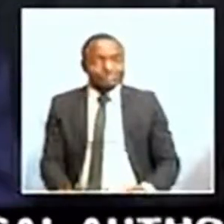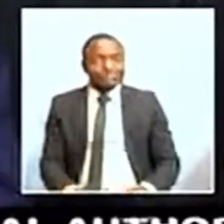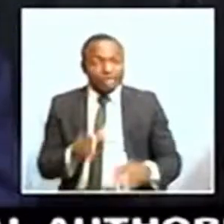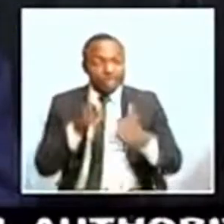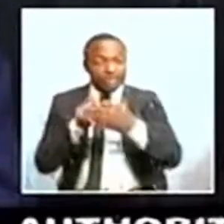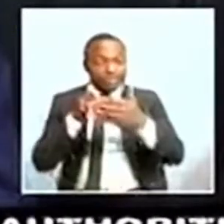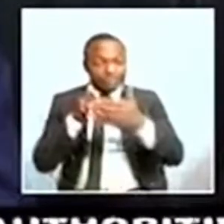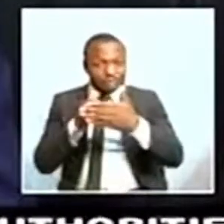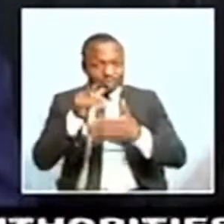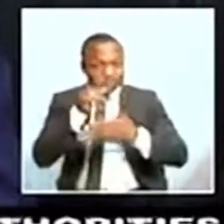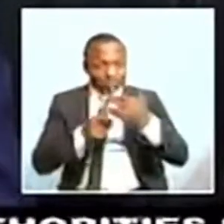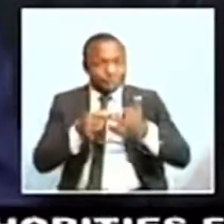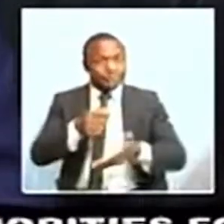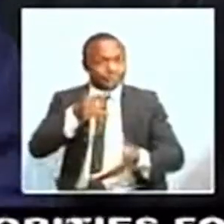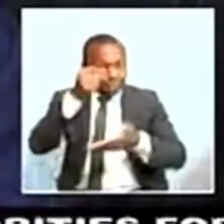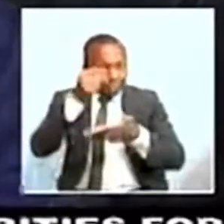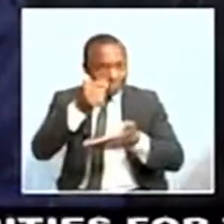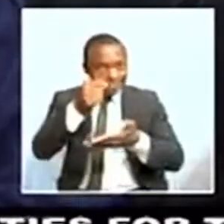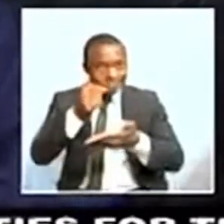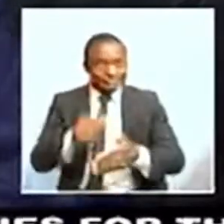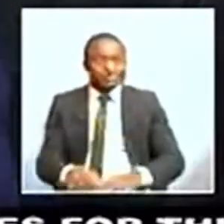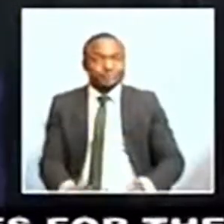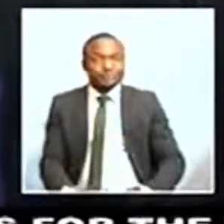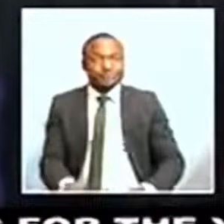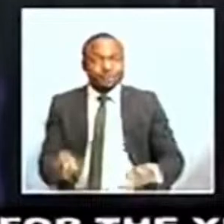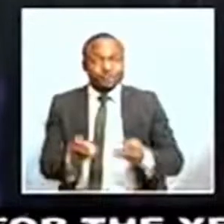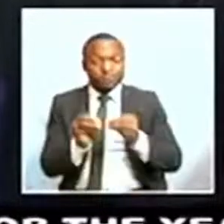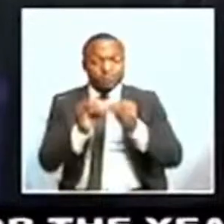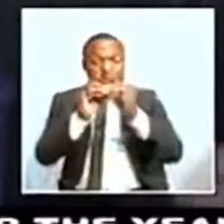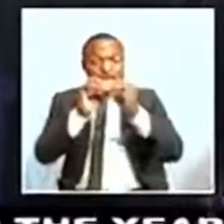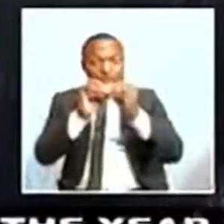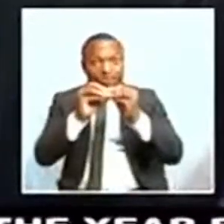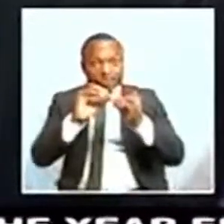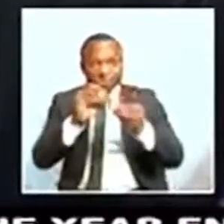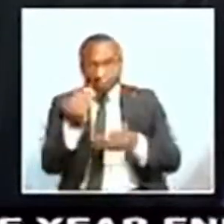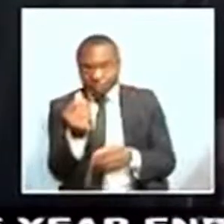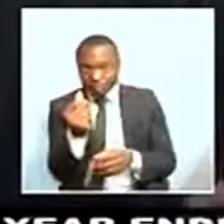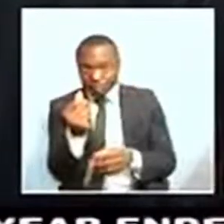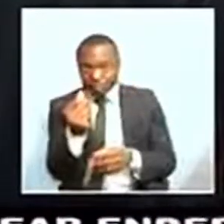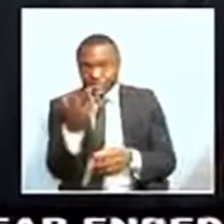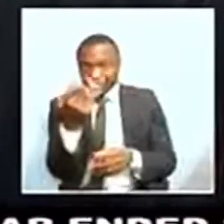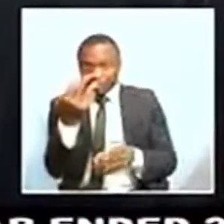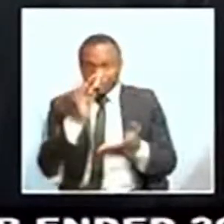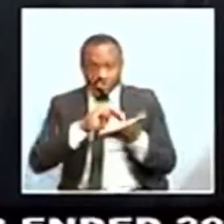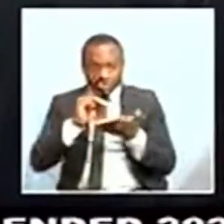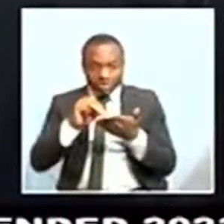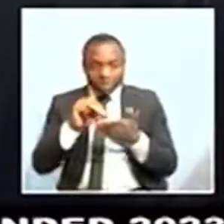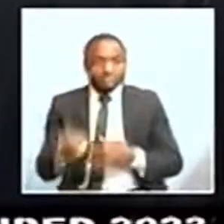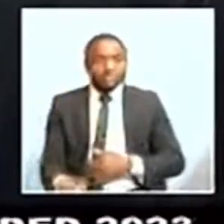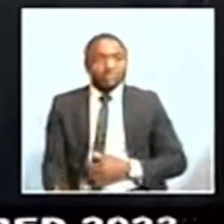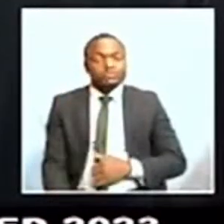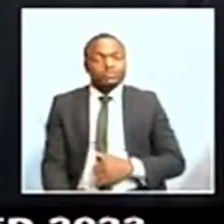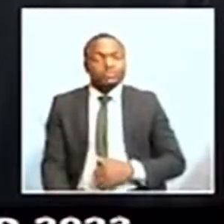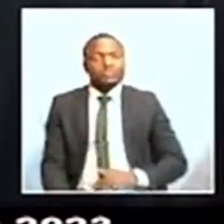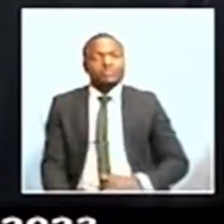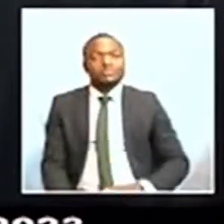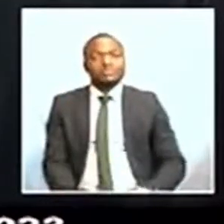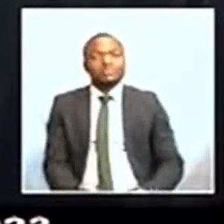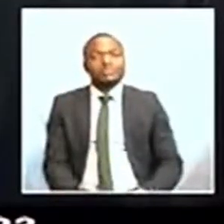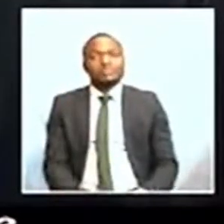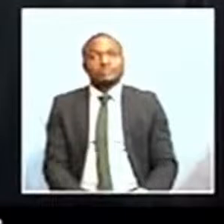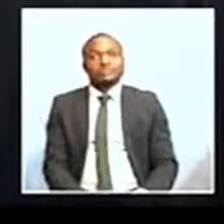against what they budgeted for, and the total amount in terms of income was 15 million.